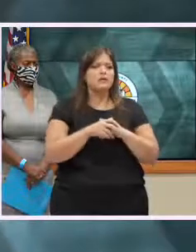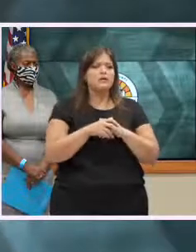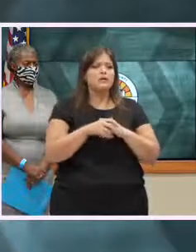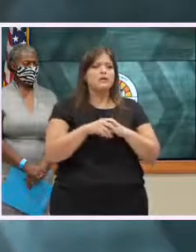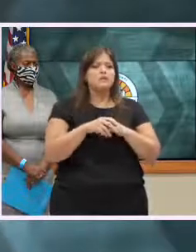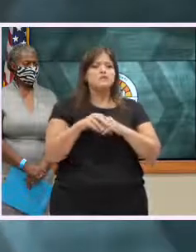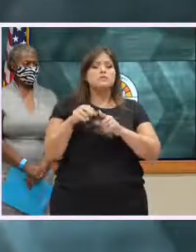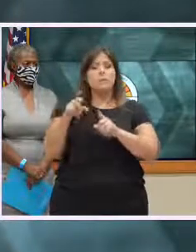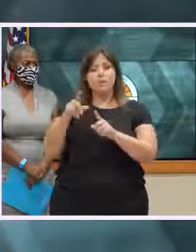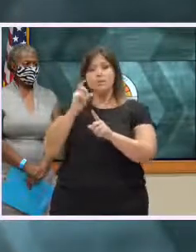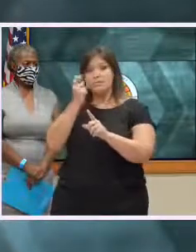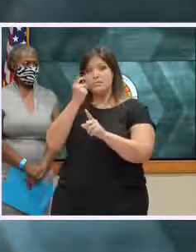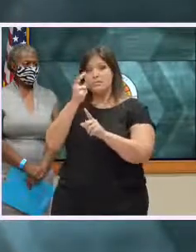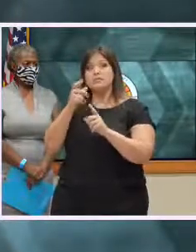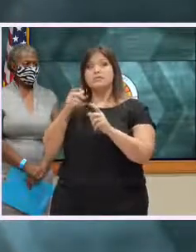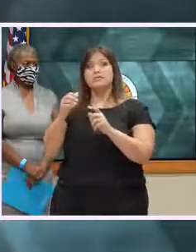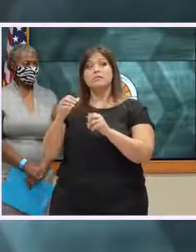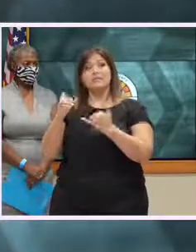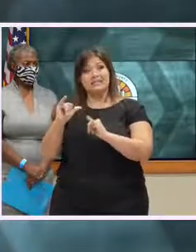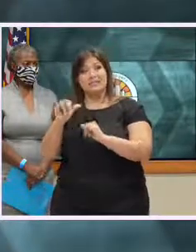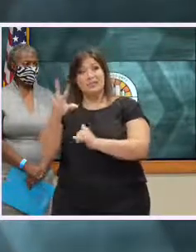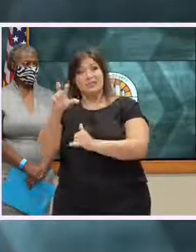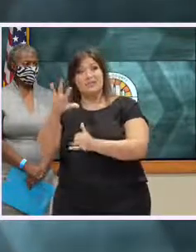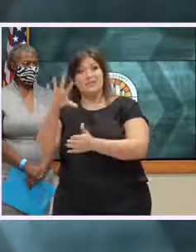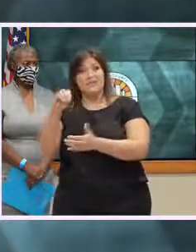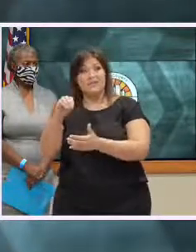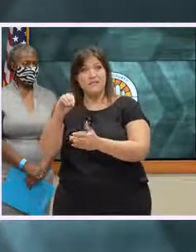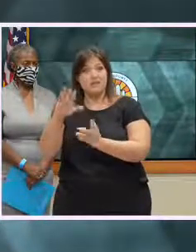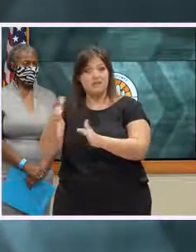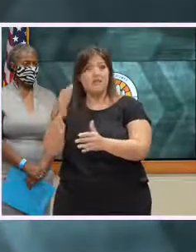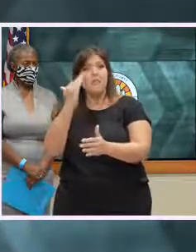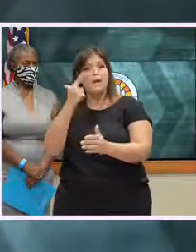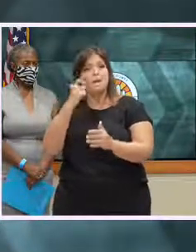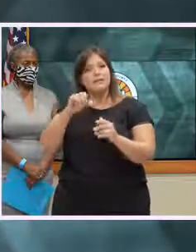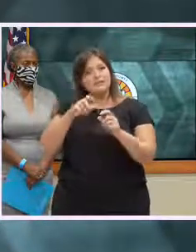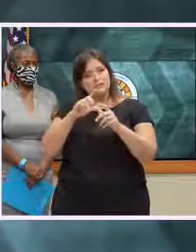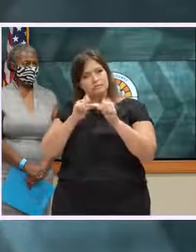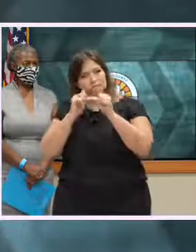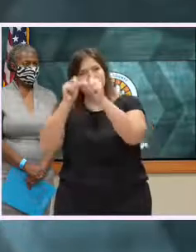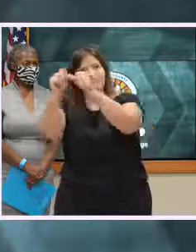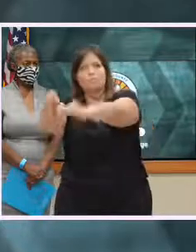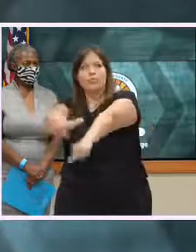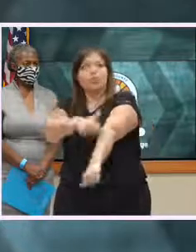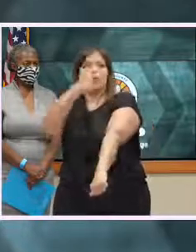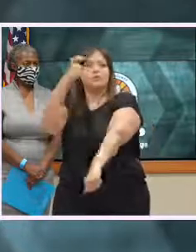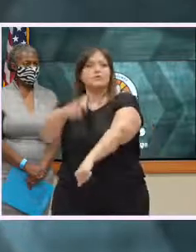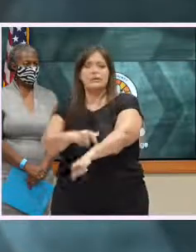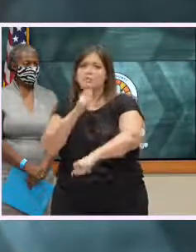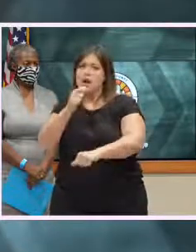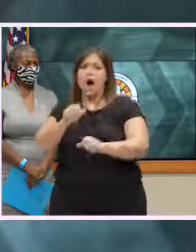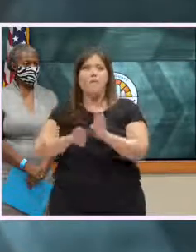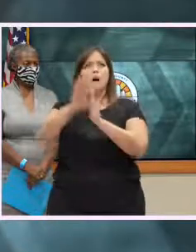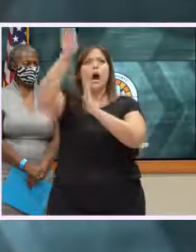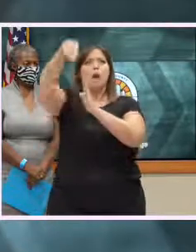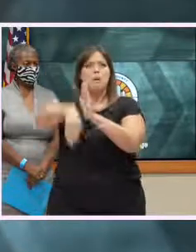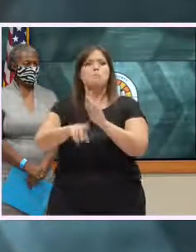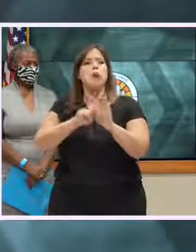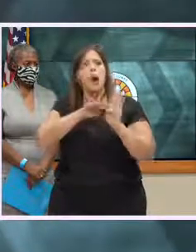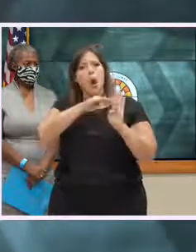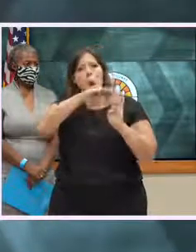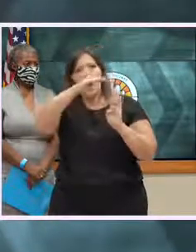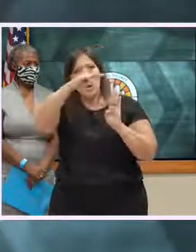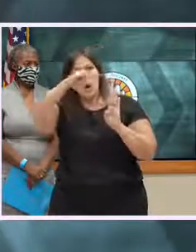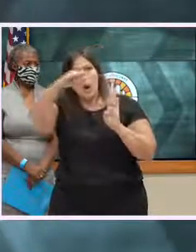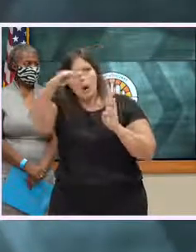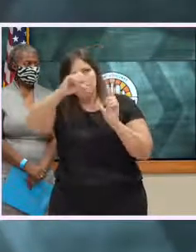just because it was a wider impact. Over half of our eligible population has